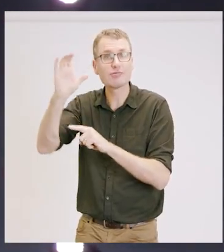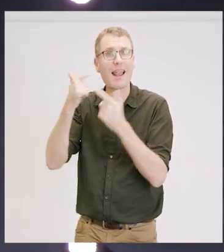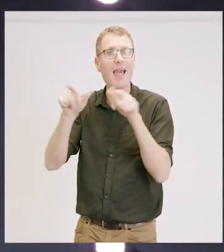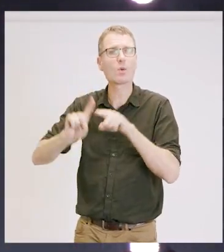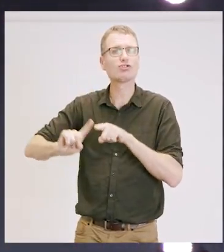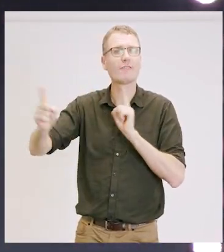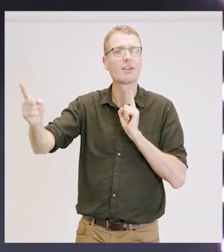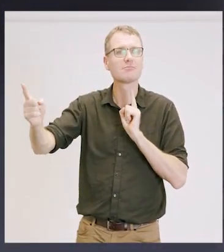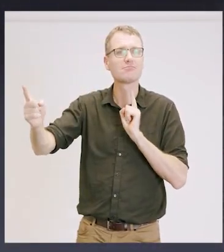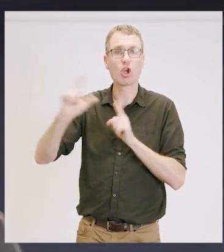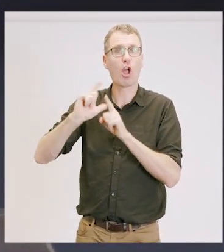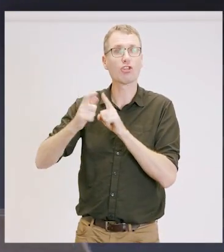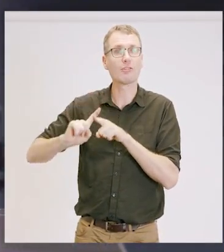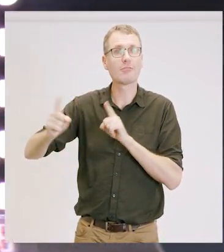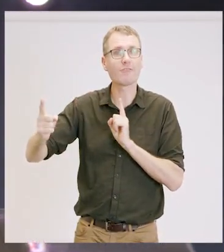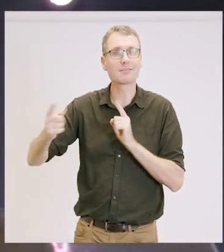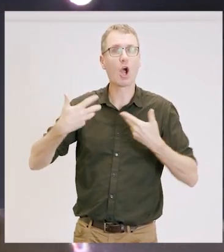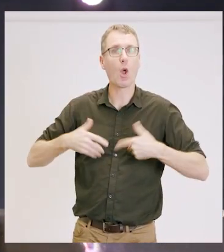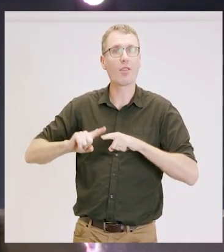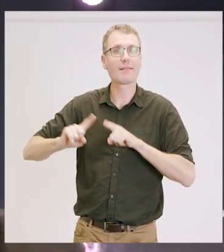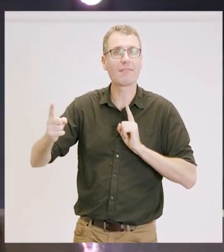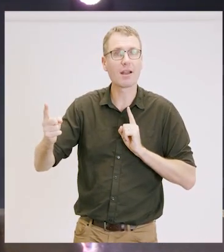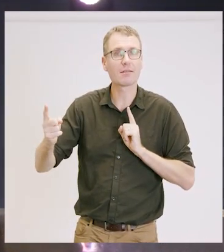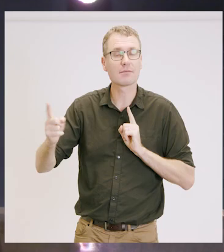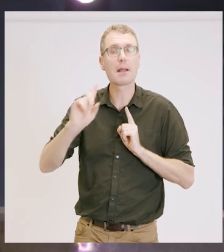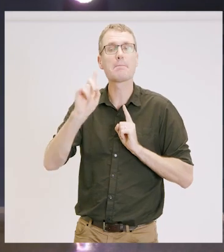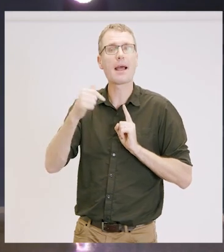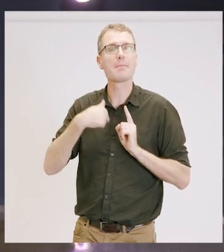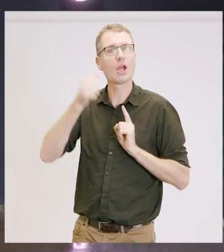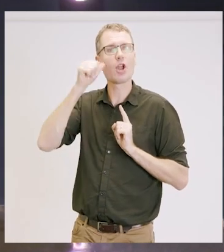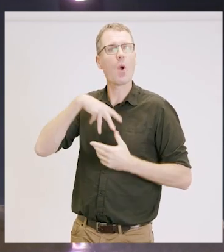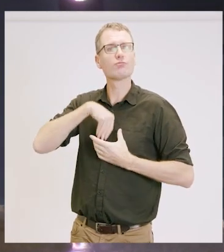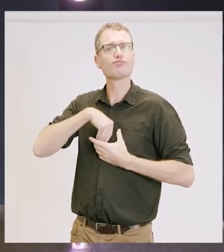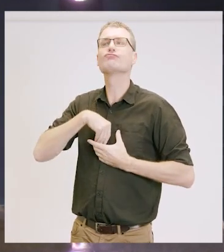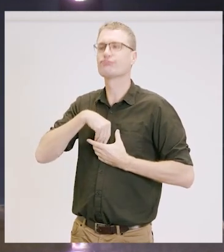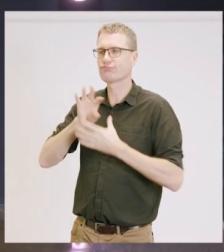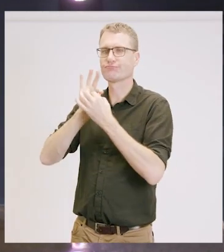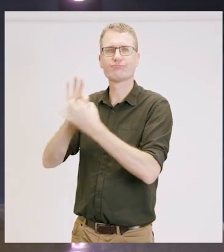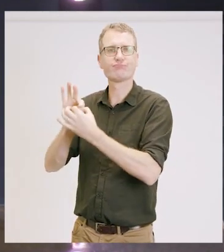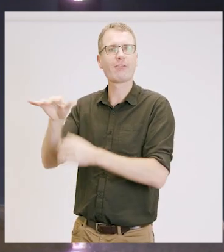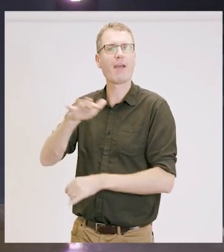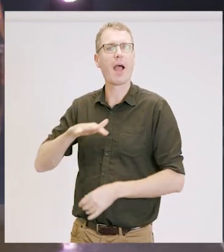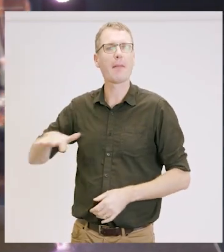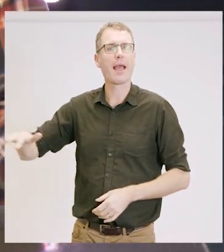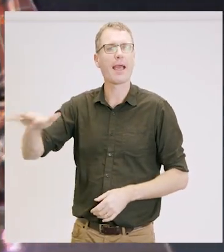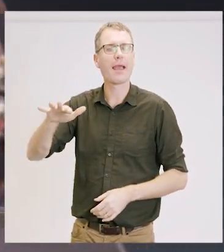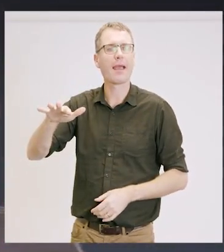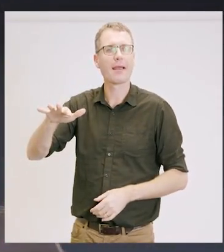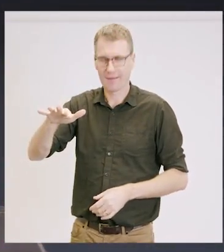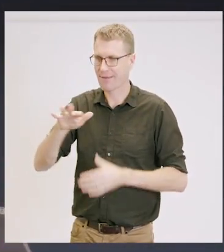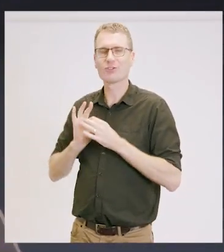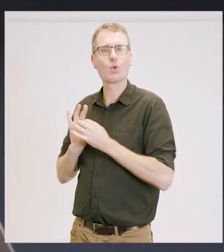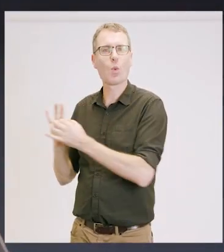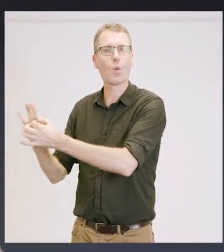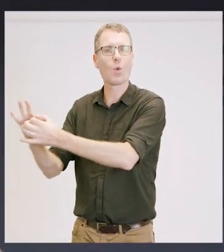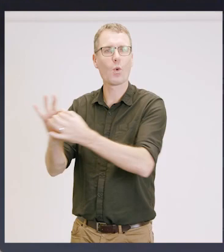I can go into a place that doesn't even speak the same language. They have a completely different culture. They dress in a different way, but